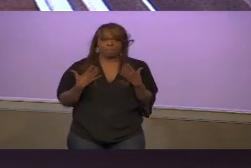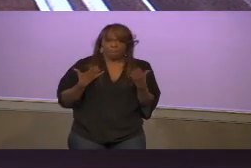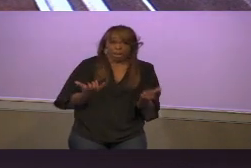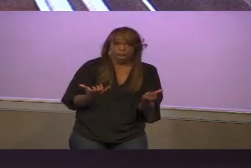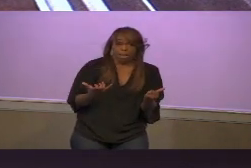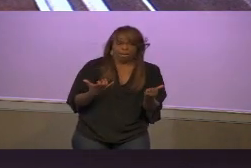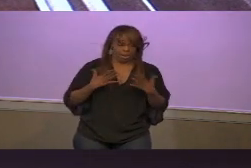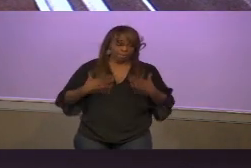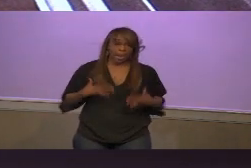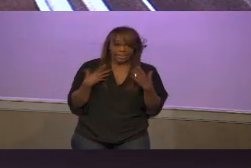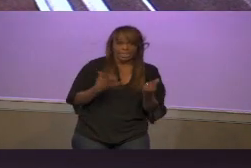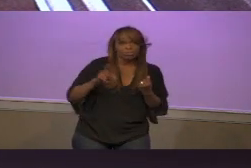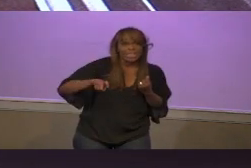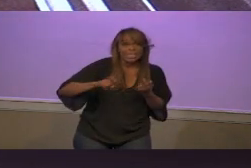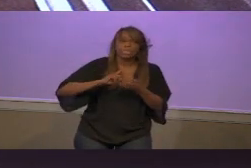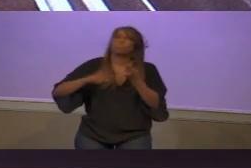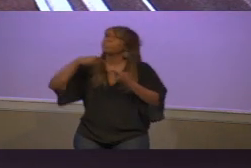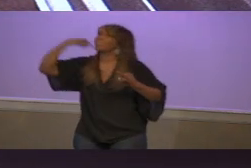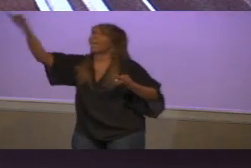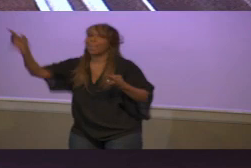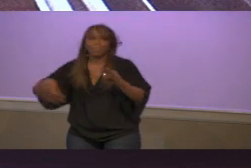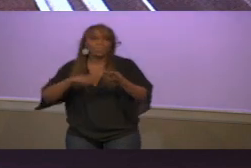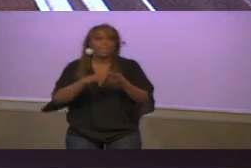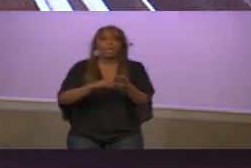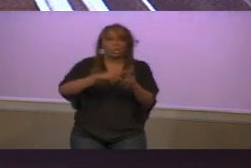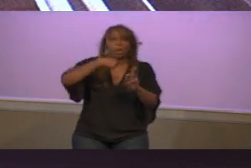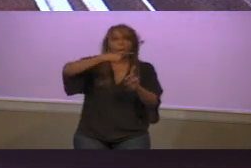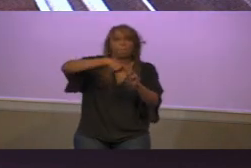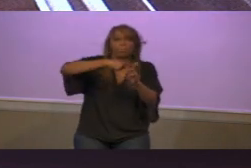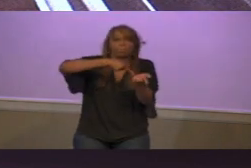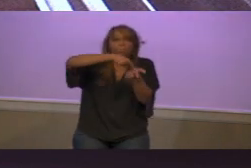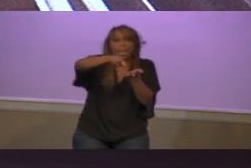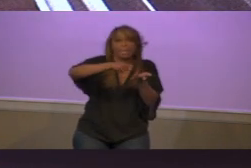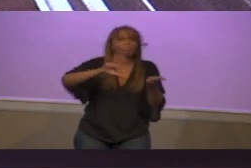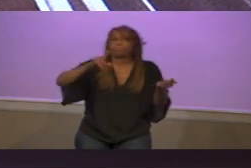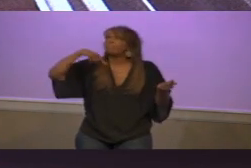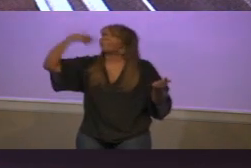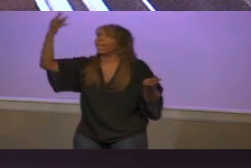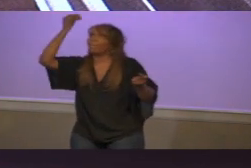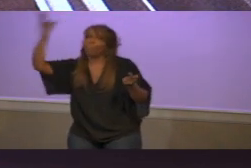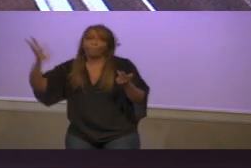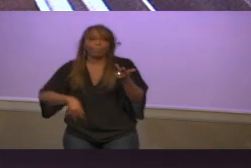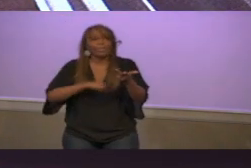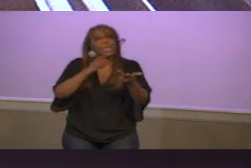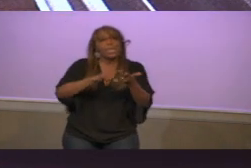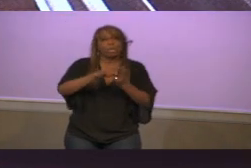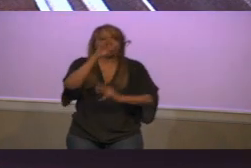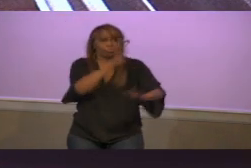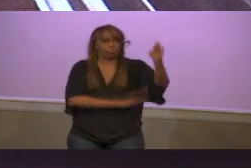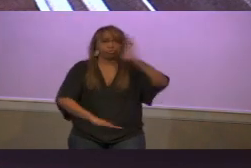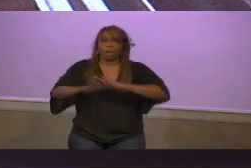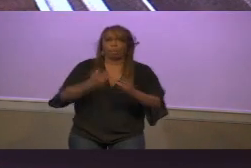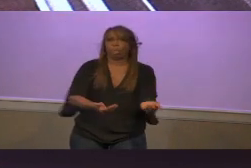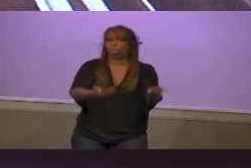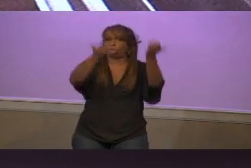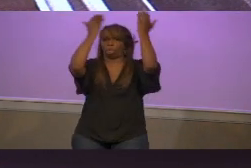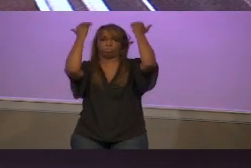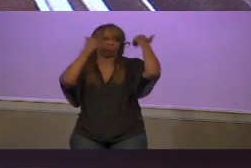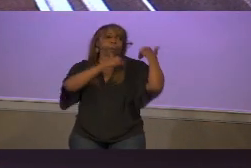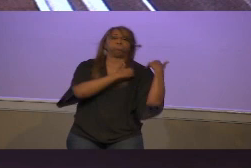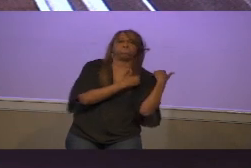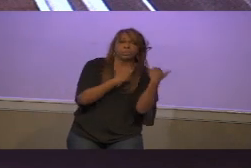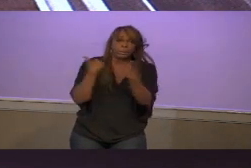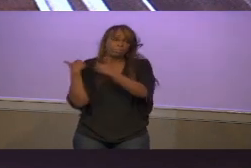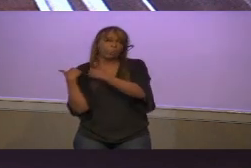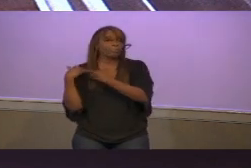him what you want. If you need your bills paid, you can tell him what you want. If you're looking at trouble on every side, you can tell